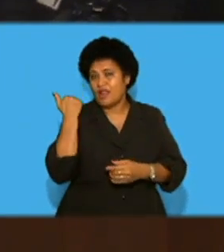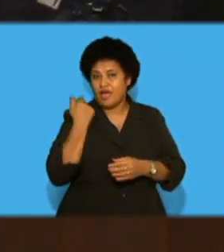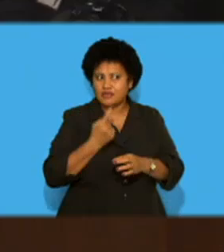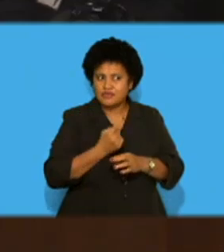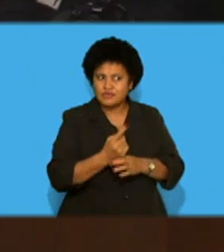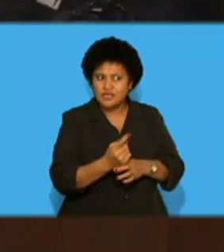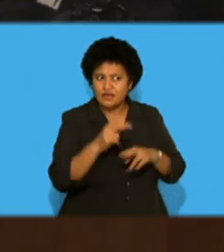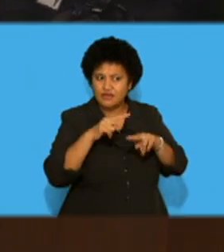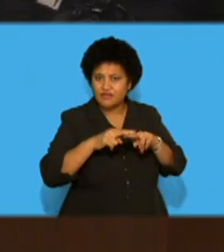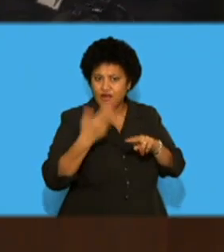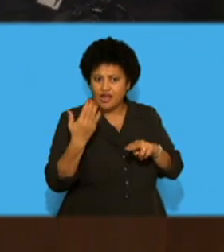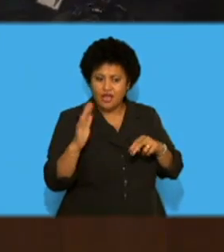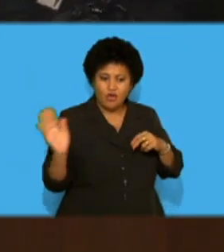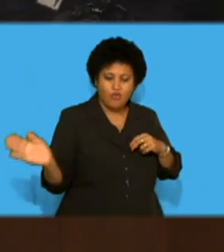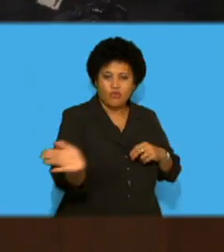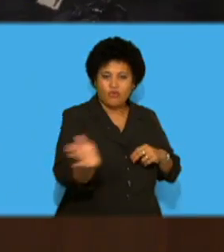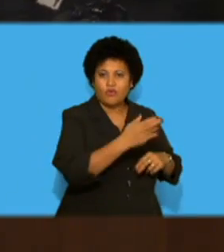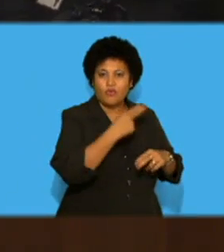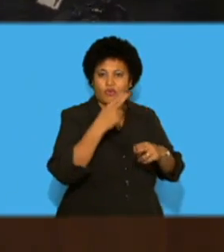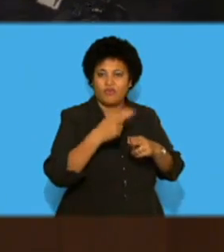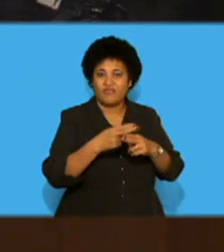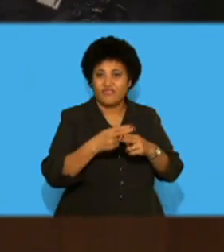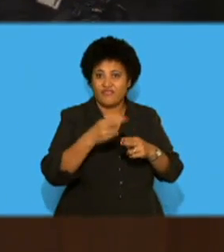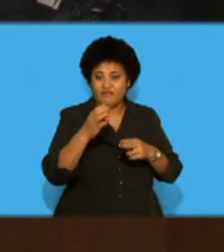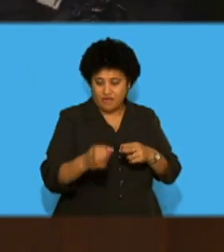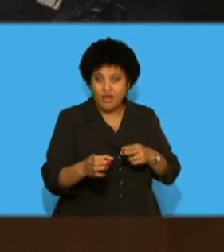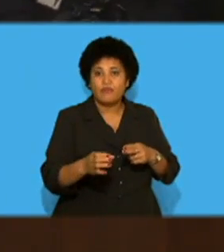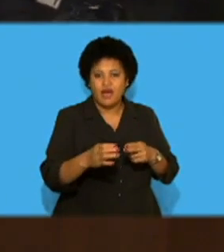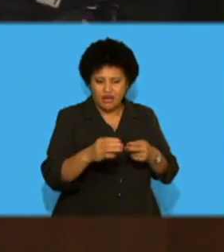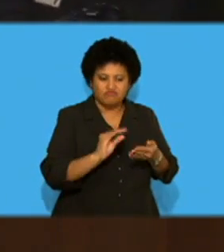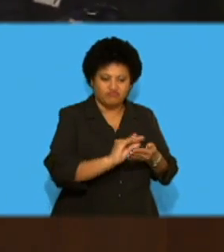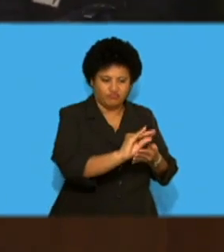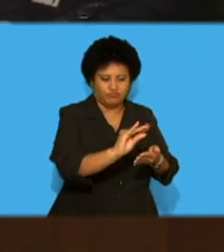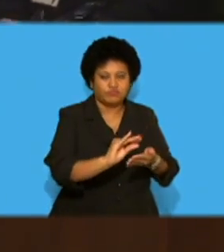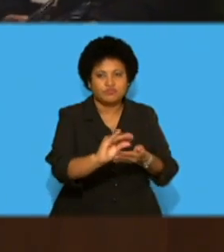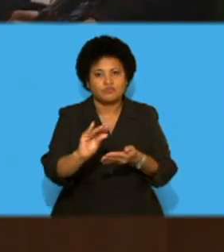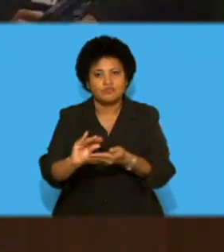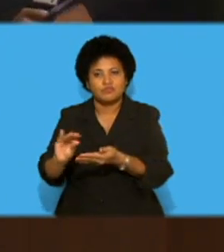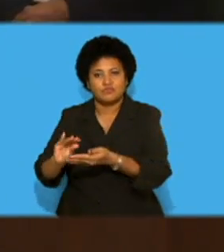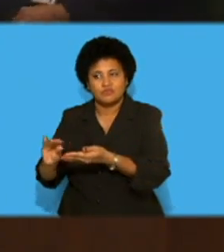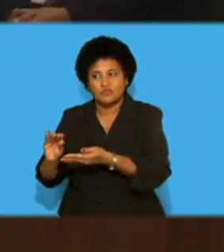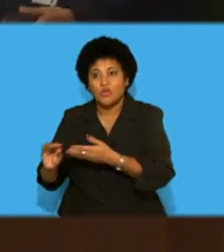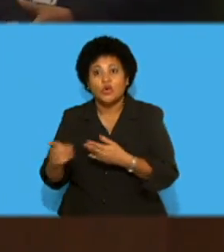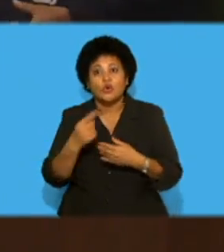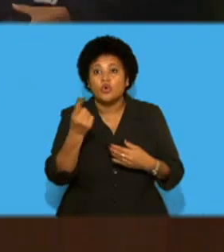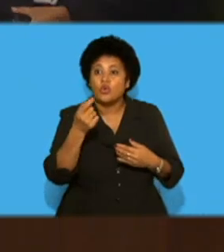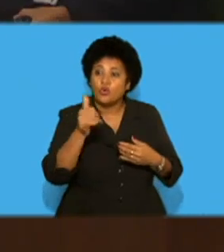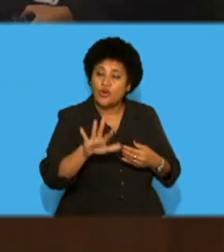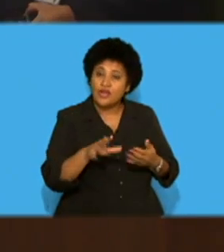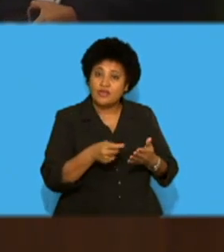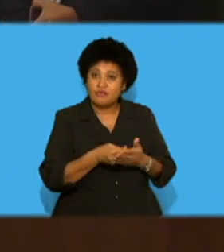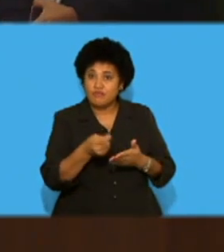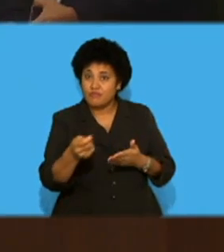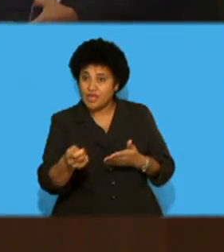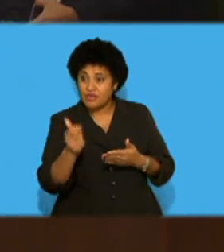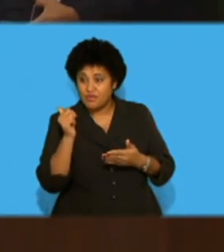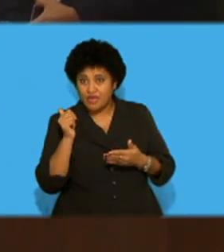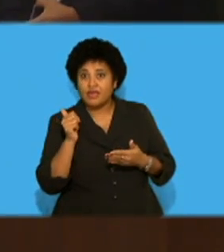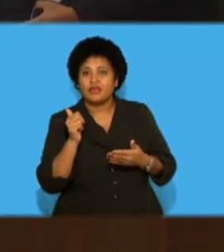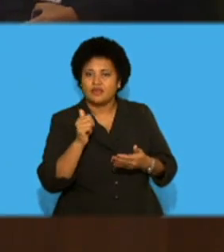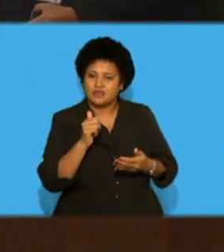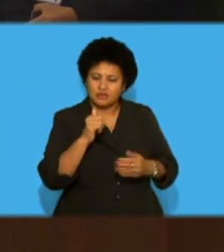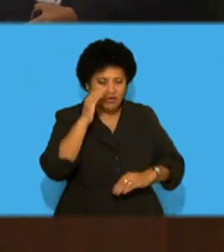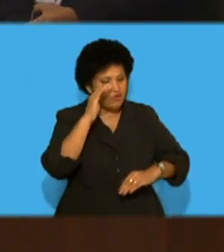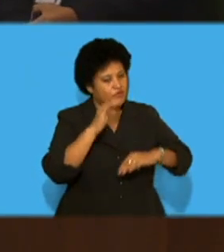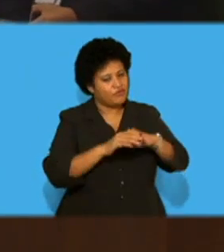payments. So those who had any deductions from the fourth cane payment have had no deductions made. And they would have got the full cane payment, which is